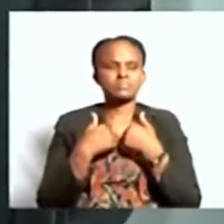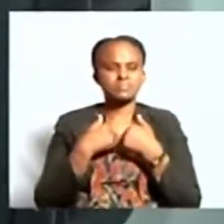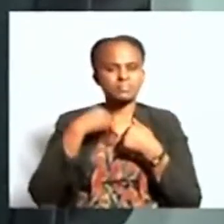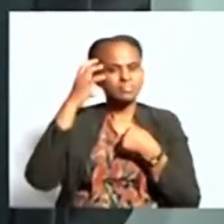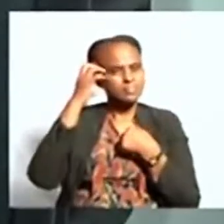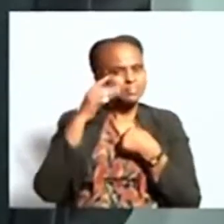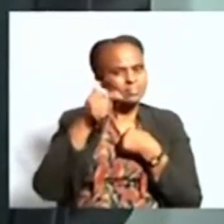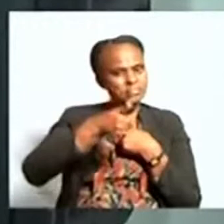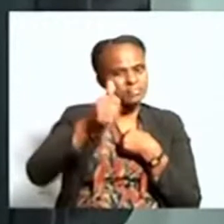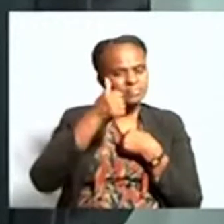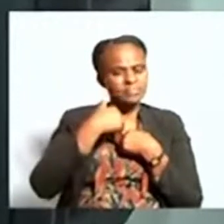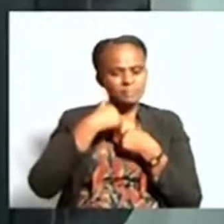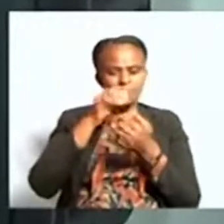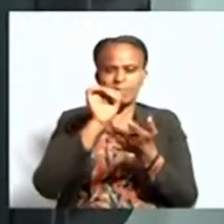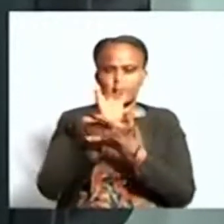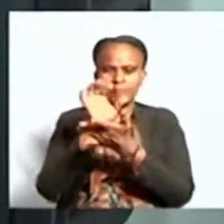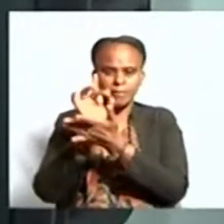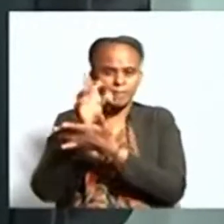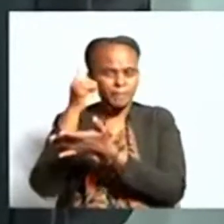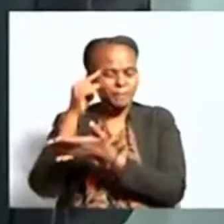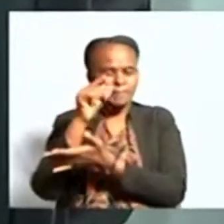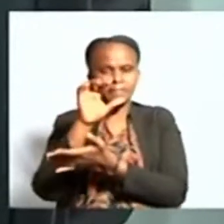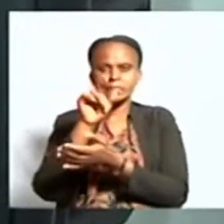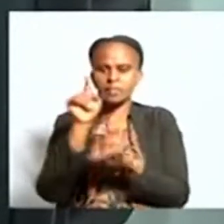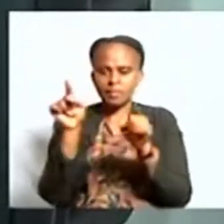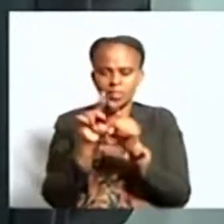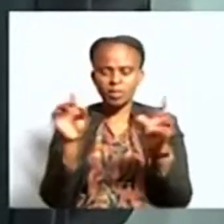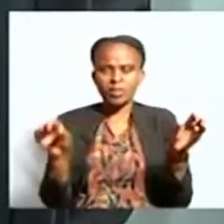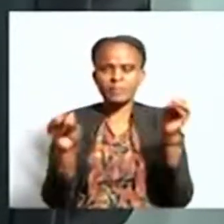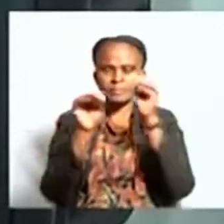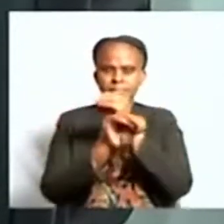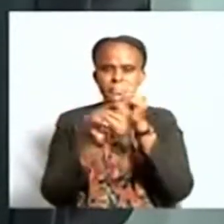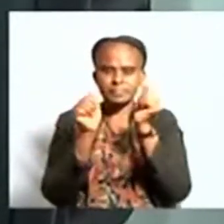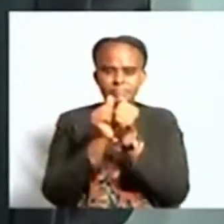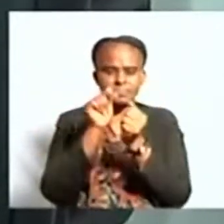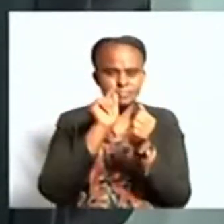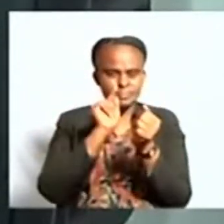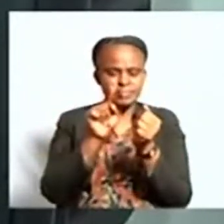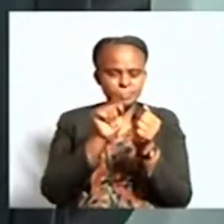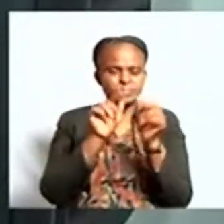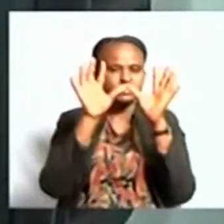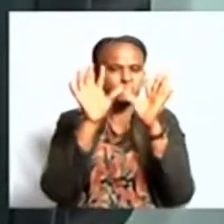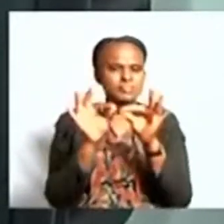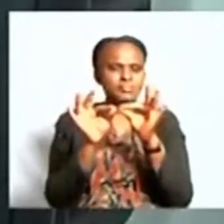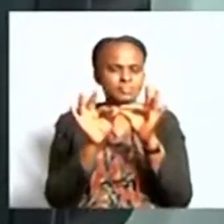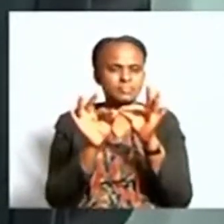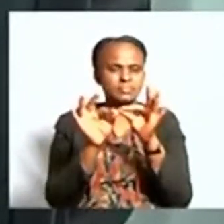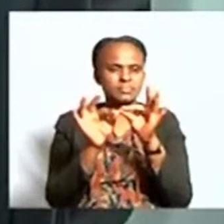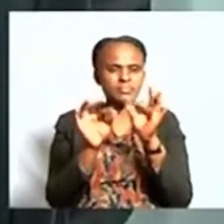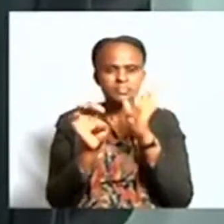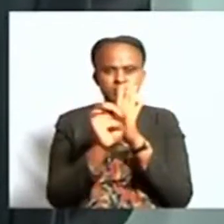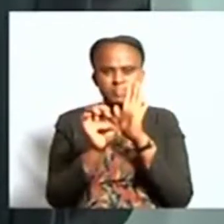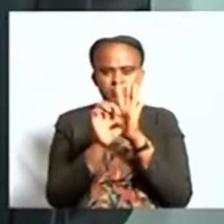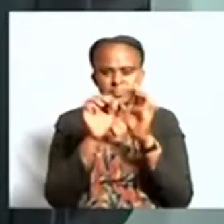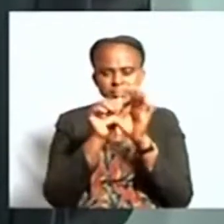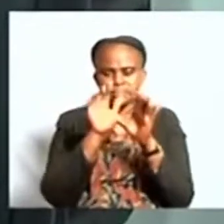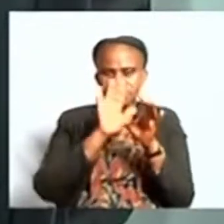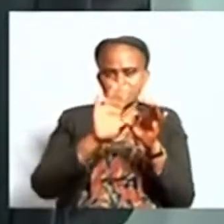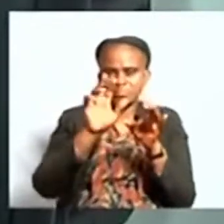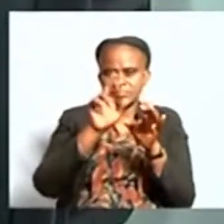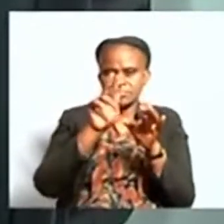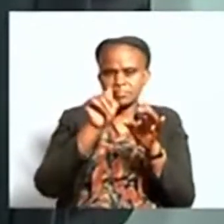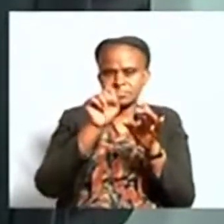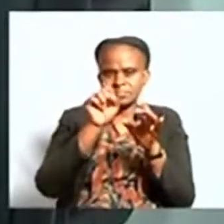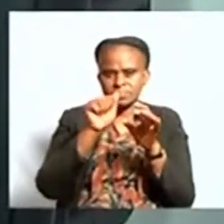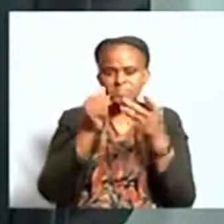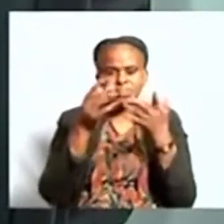officer got the cash for the clients and replaced it with their ledger accounts. As such, on part of the RATSA, there's no loss,